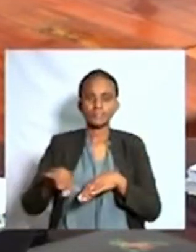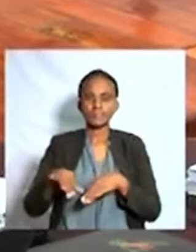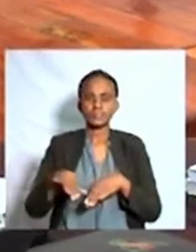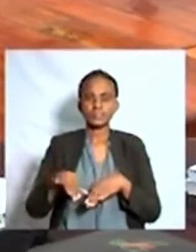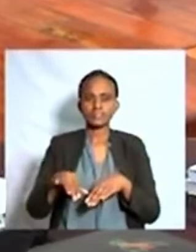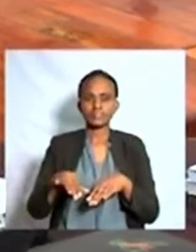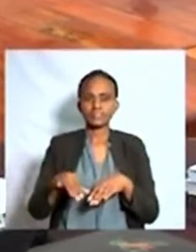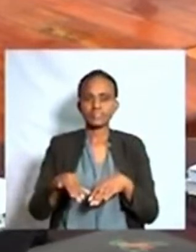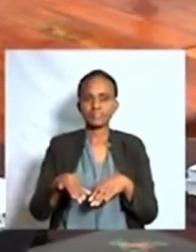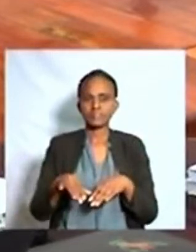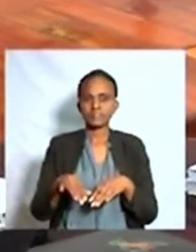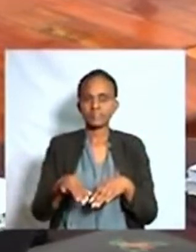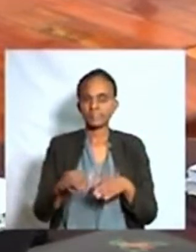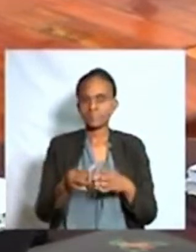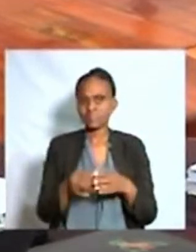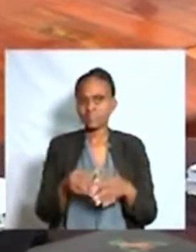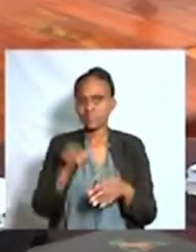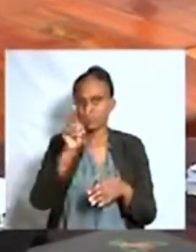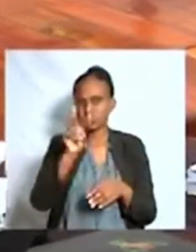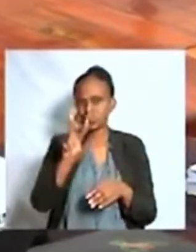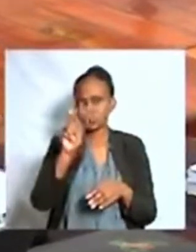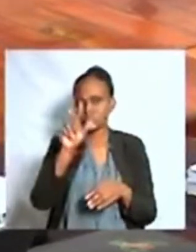loader backhoe, TLB.